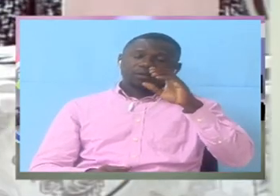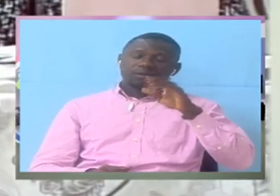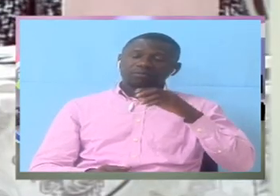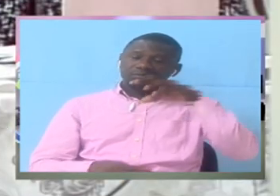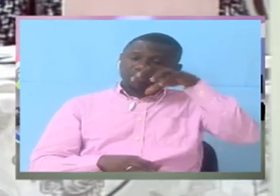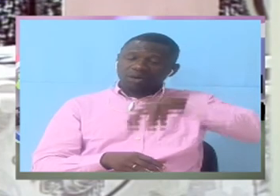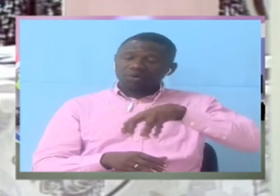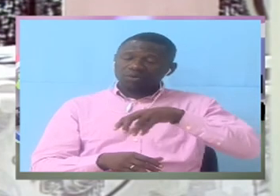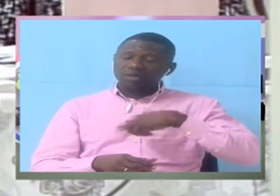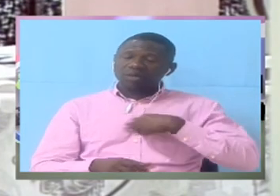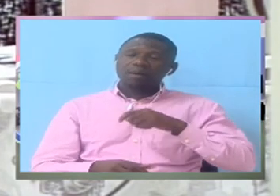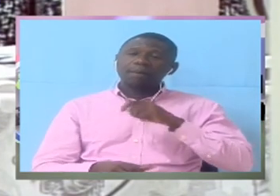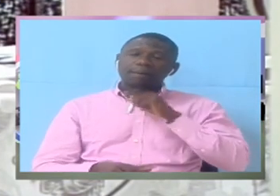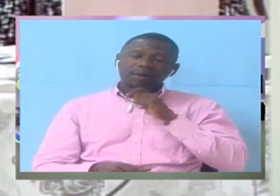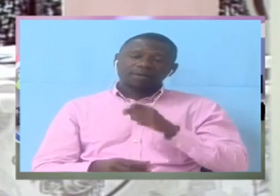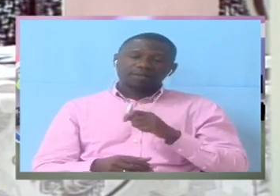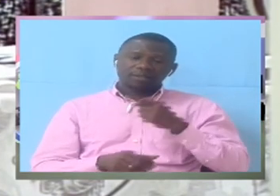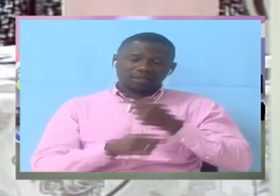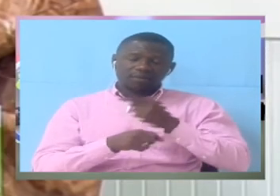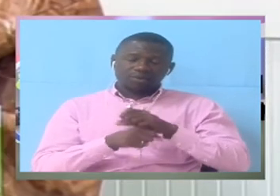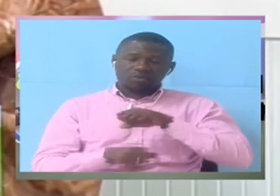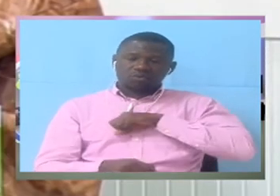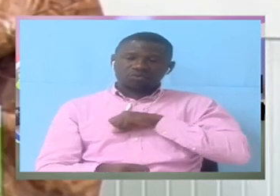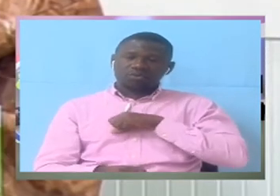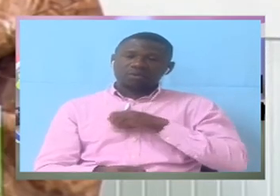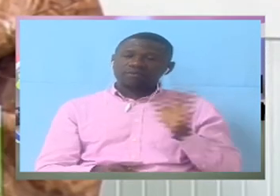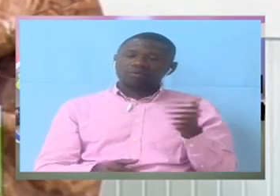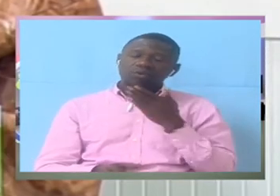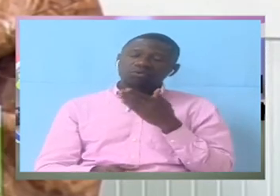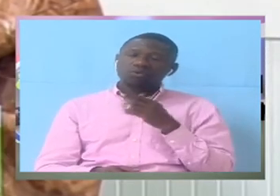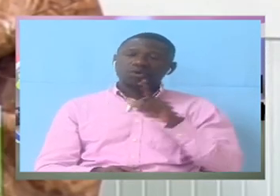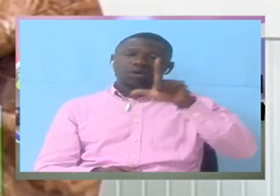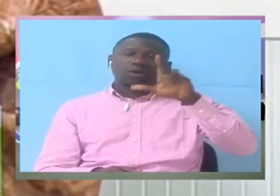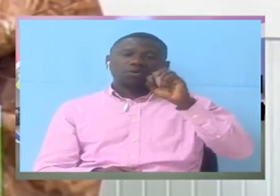was responsible for that area. Lofa. If you go to Lofa.